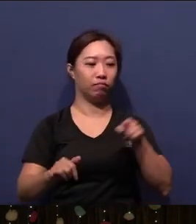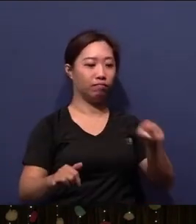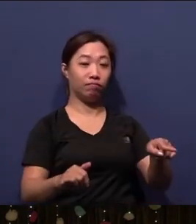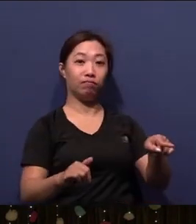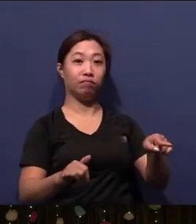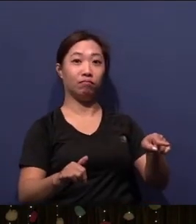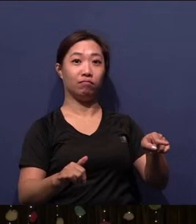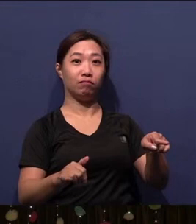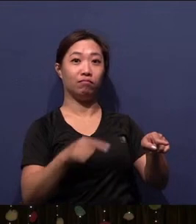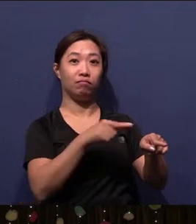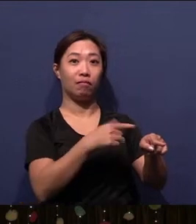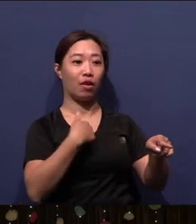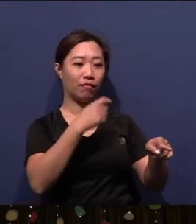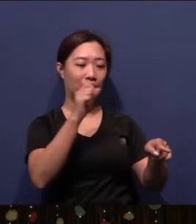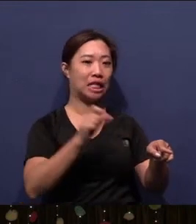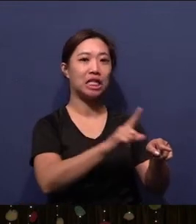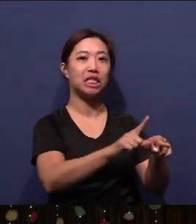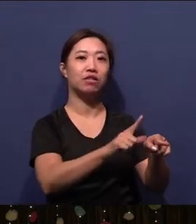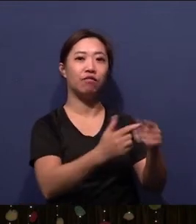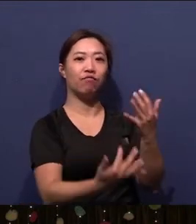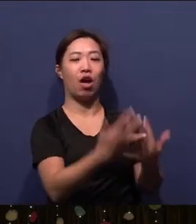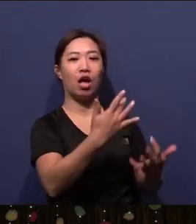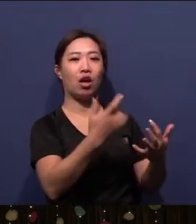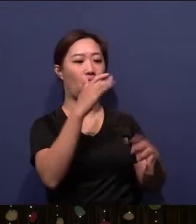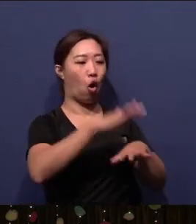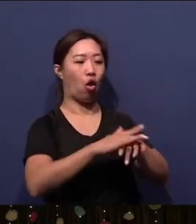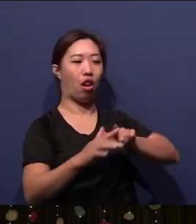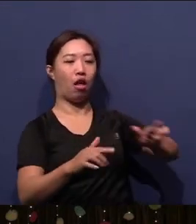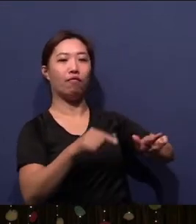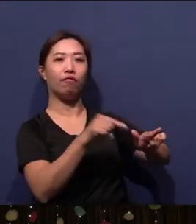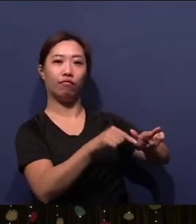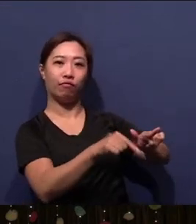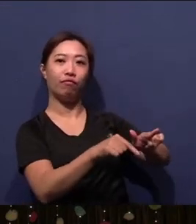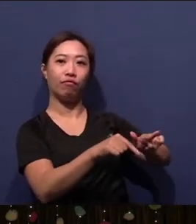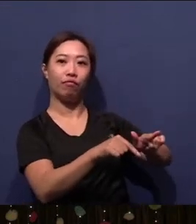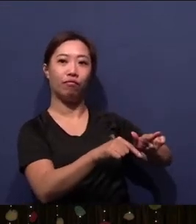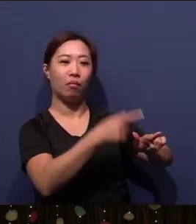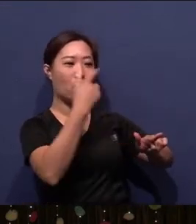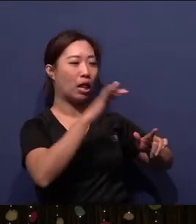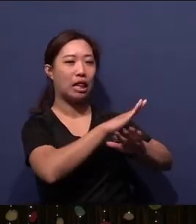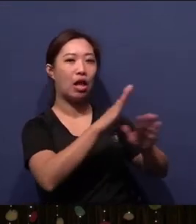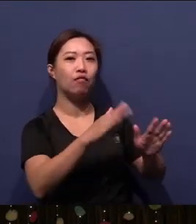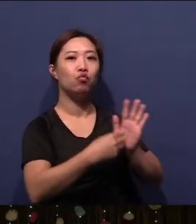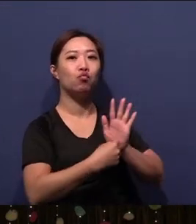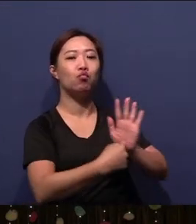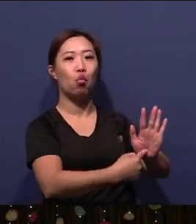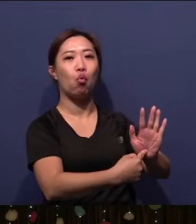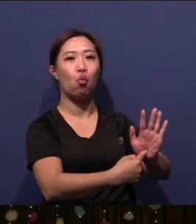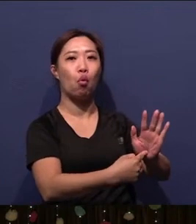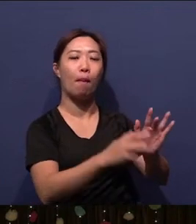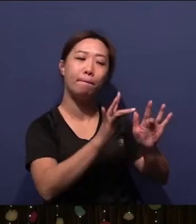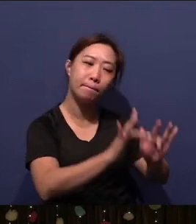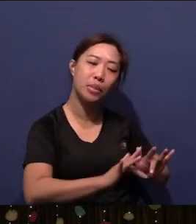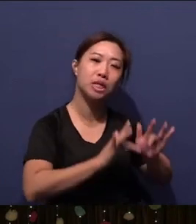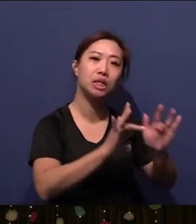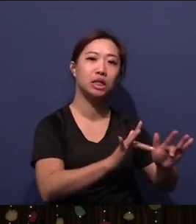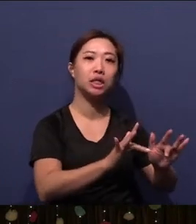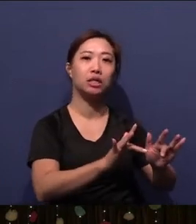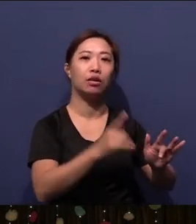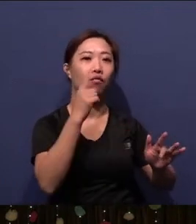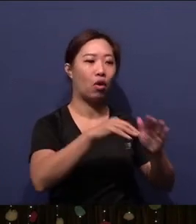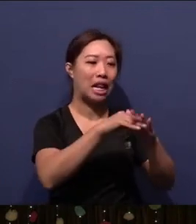awaits those on the left. And as they did not demonstrate mercy to Jesus through the least of